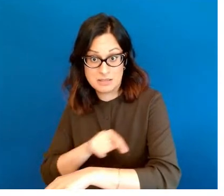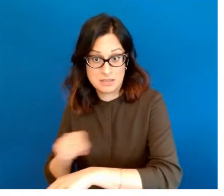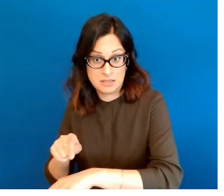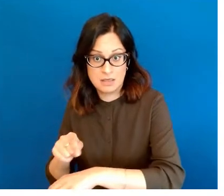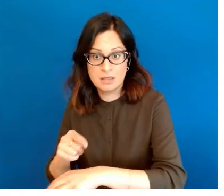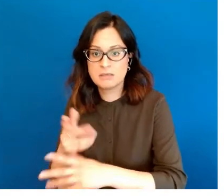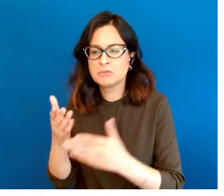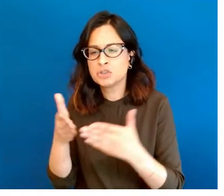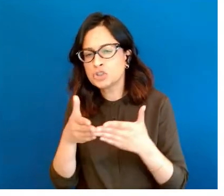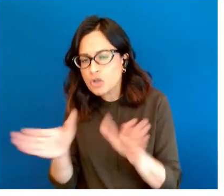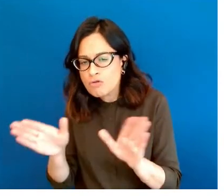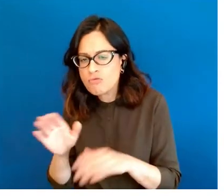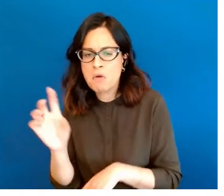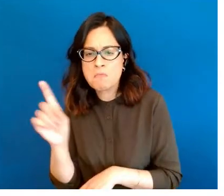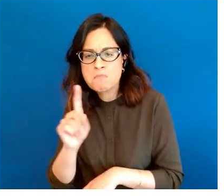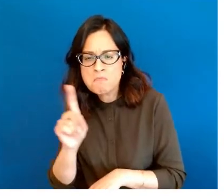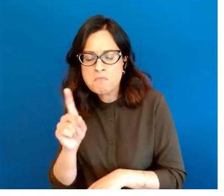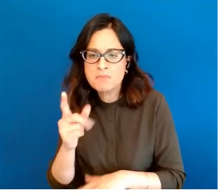generally